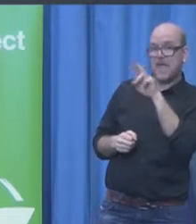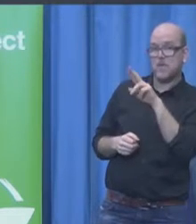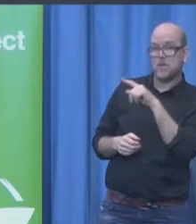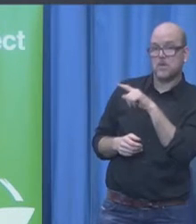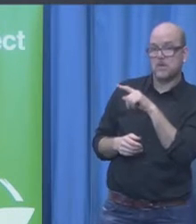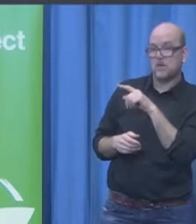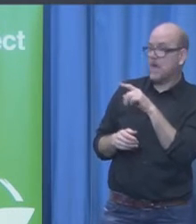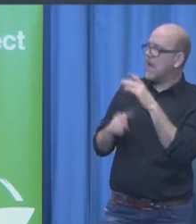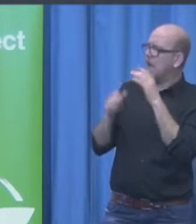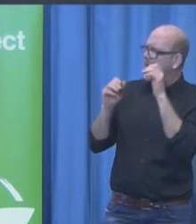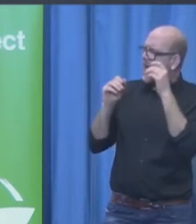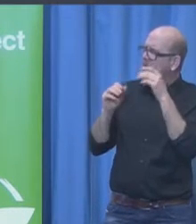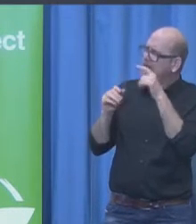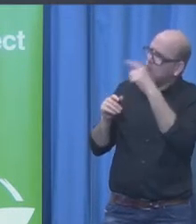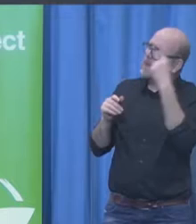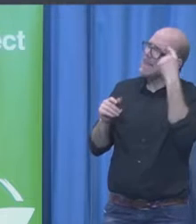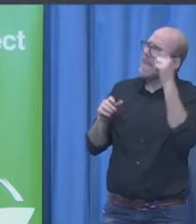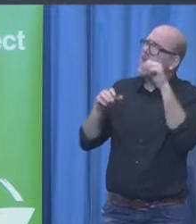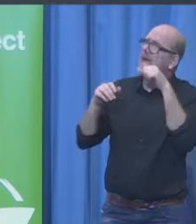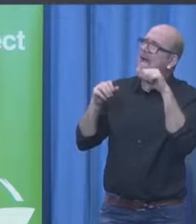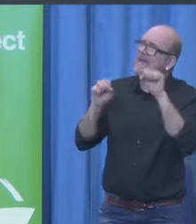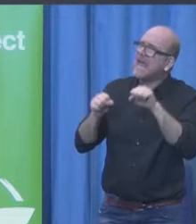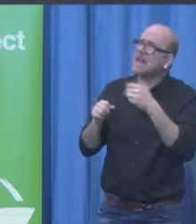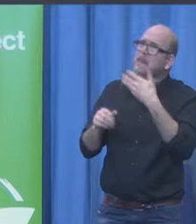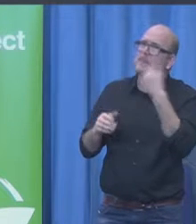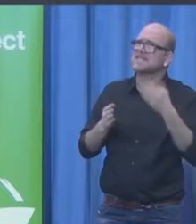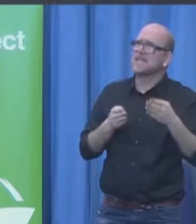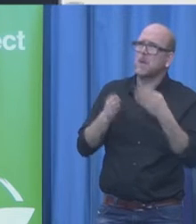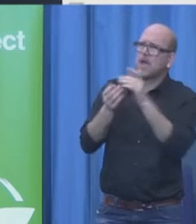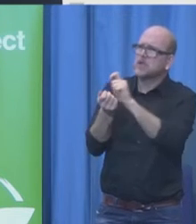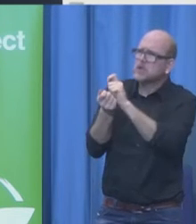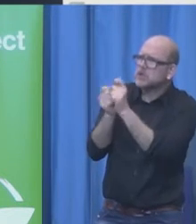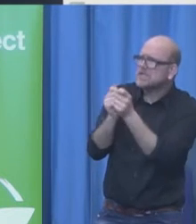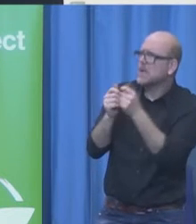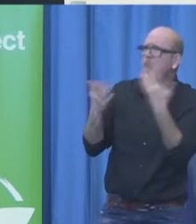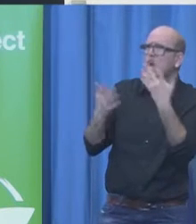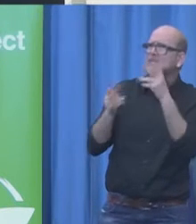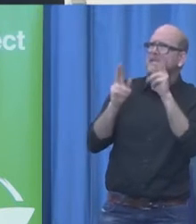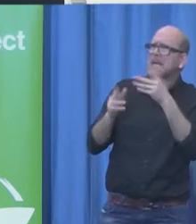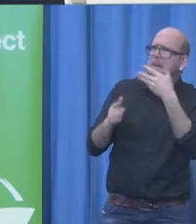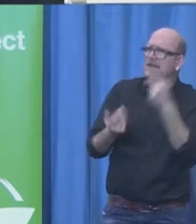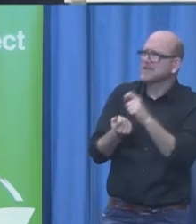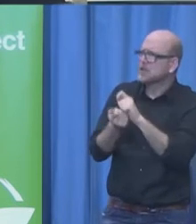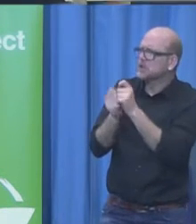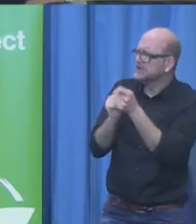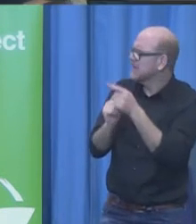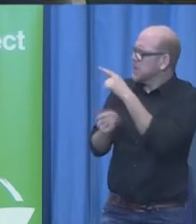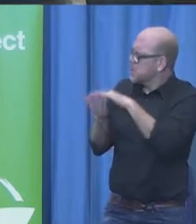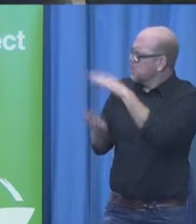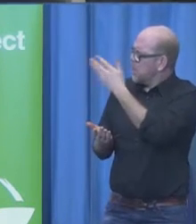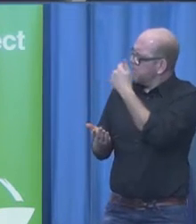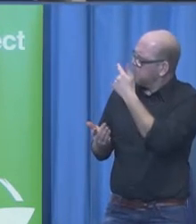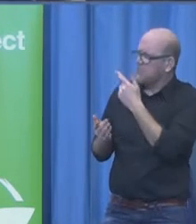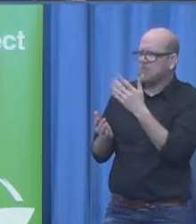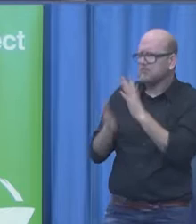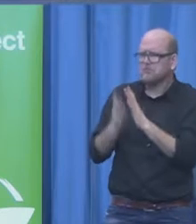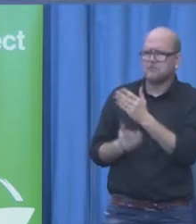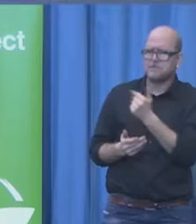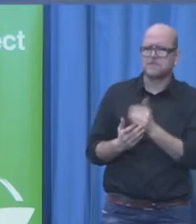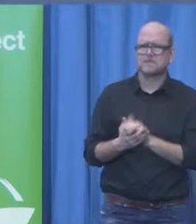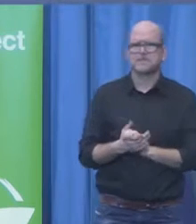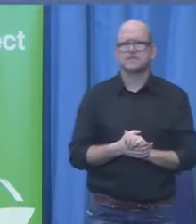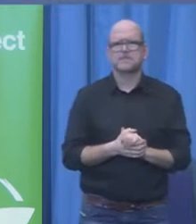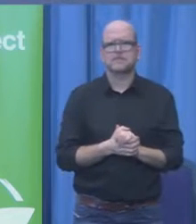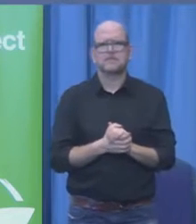Thank you, Ingrid, for the interesting but at the same time very complex question. When it comes to